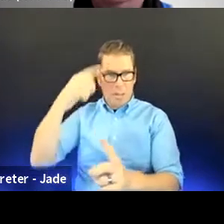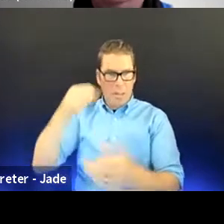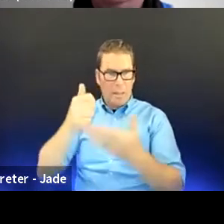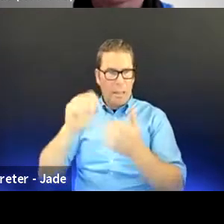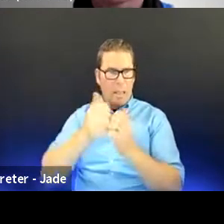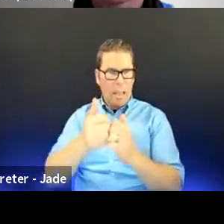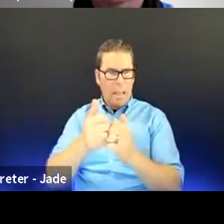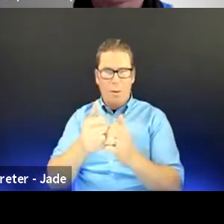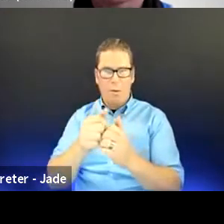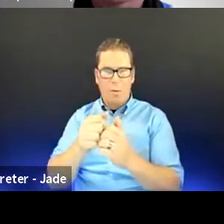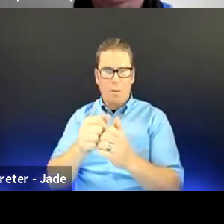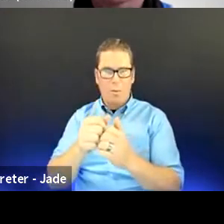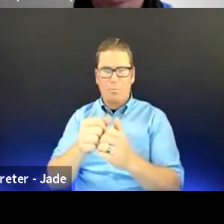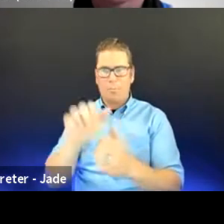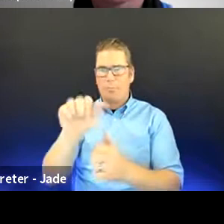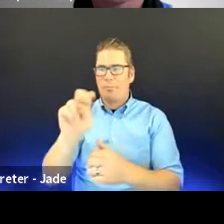anti-Asian